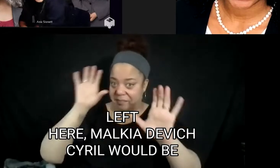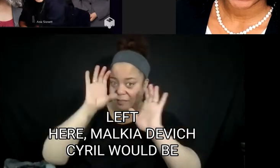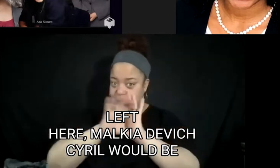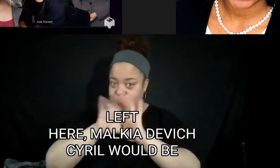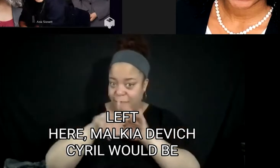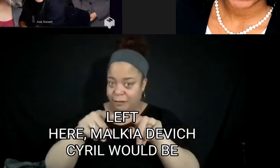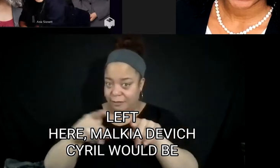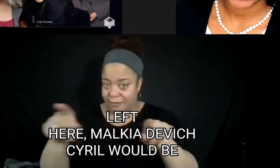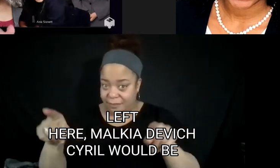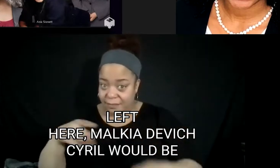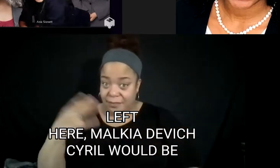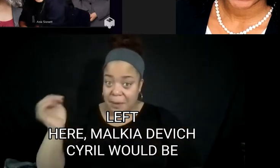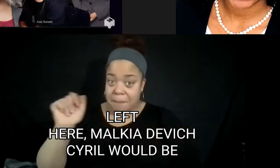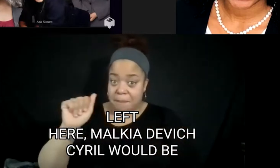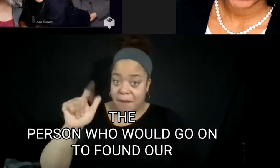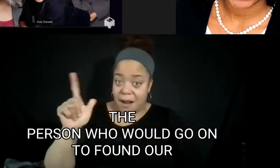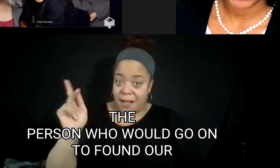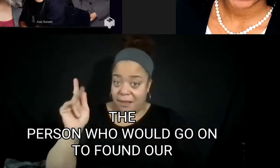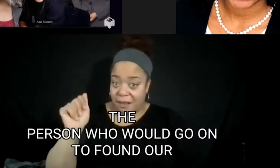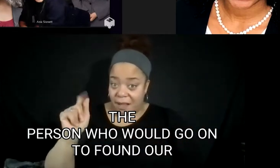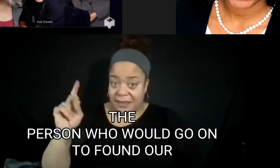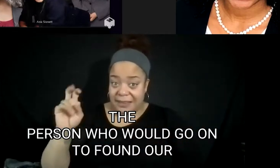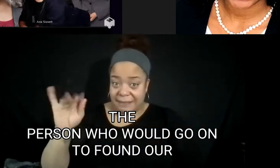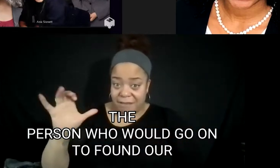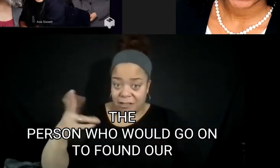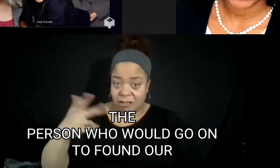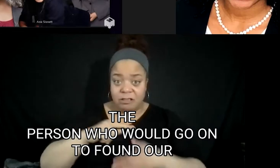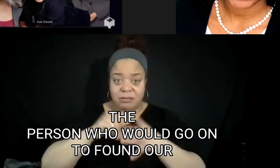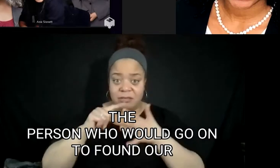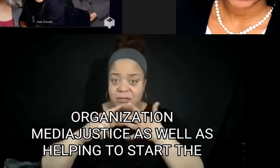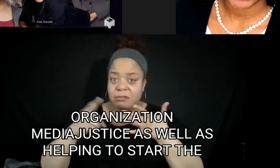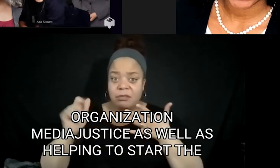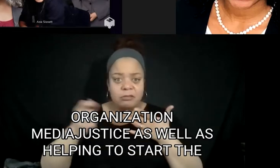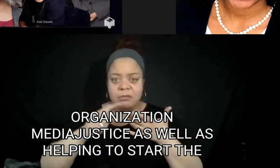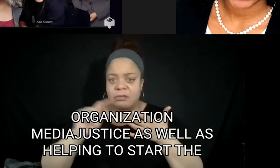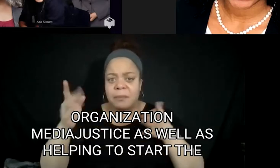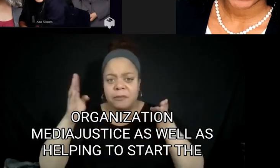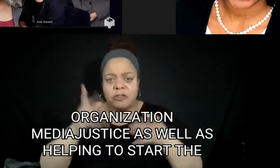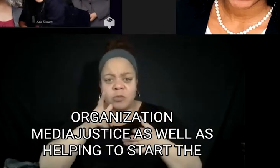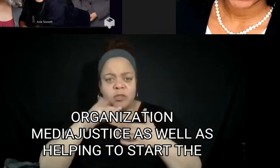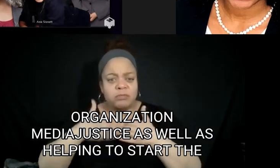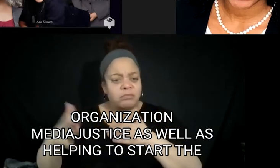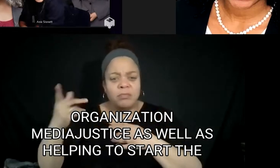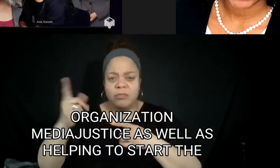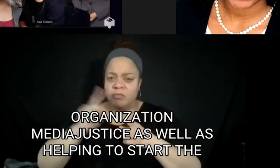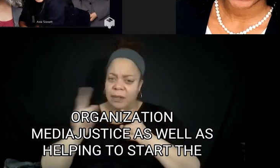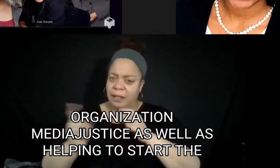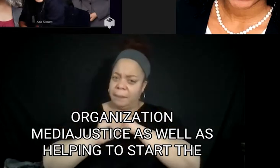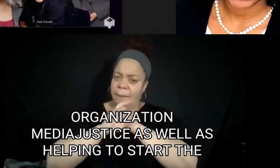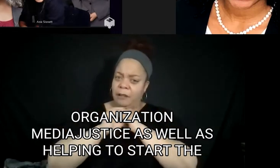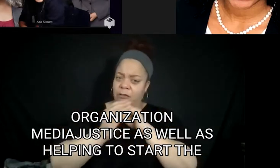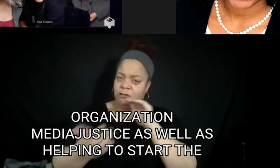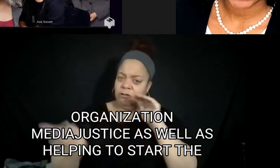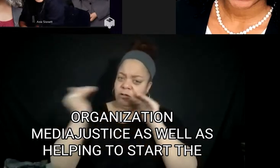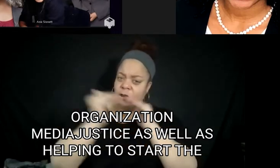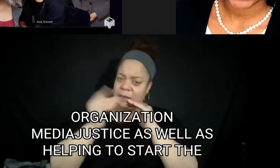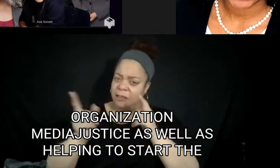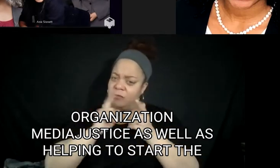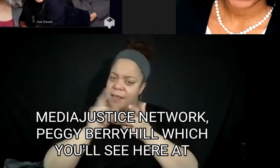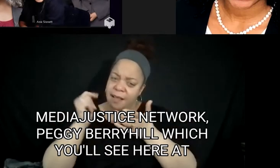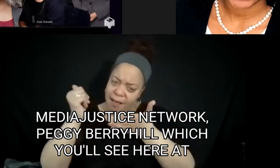helping to start the Media Justice Network. Peggy Berryhill, which you'll see here at the top, towards the